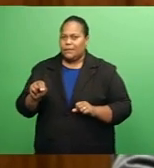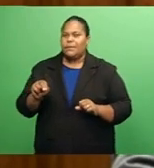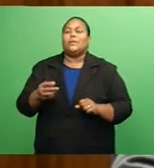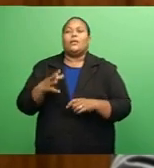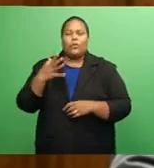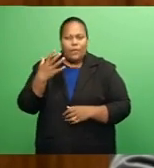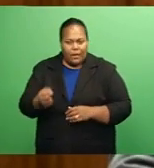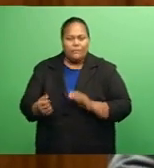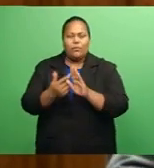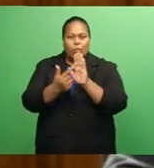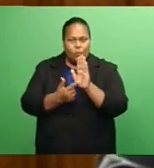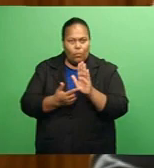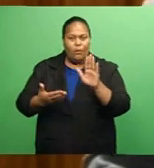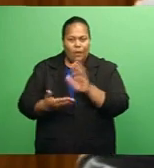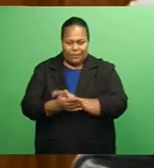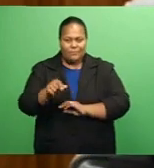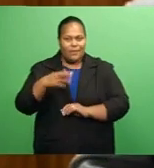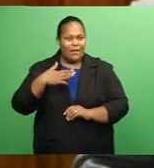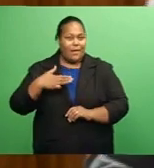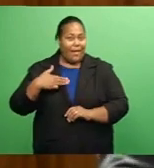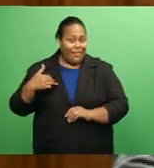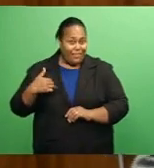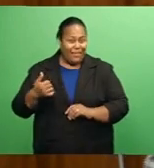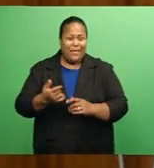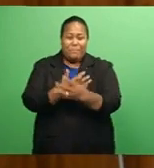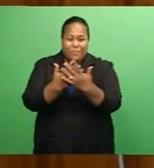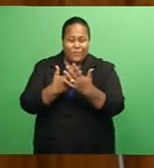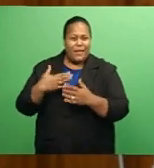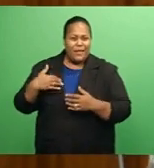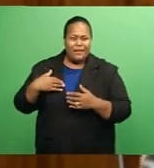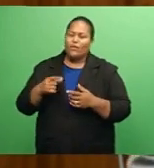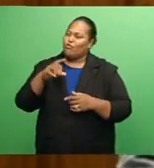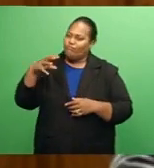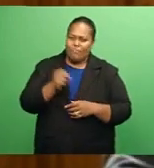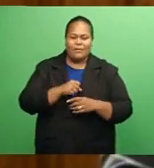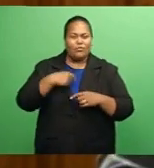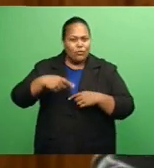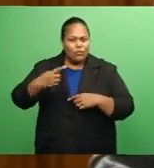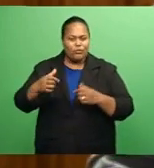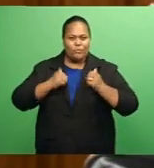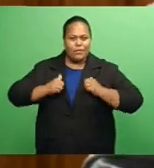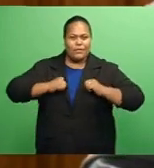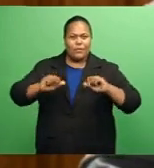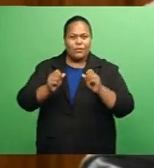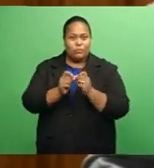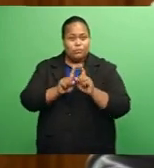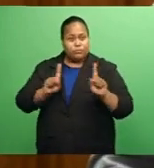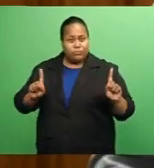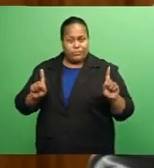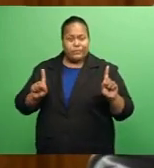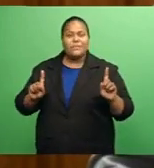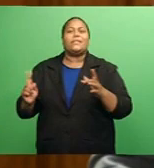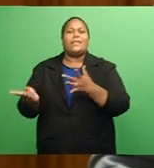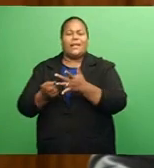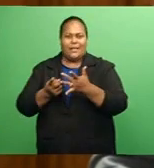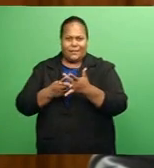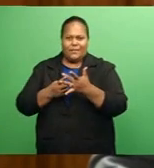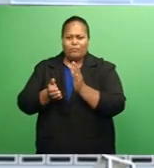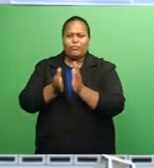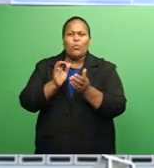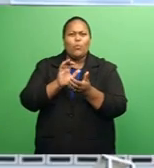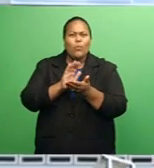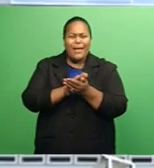measures, such as physical distancing, use of masks, hand hygiene and isolation, remains the top of the defense